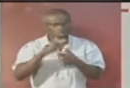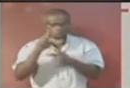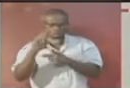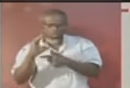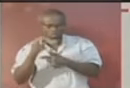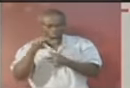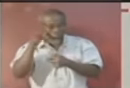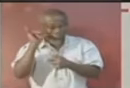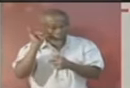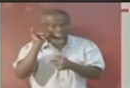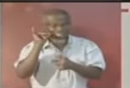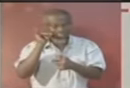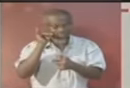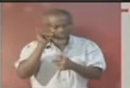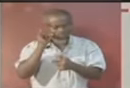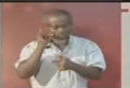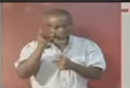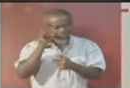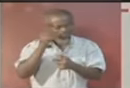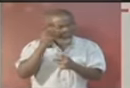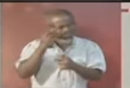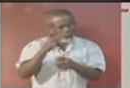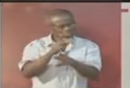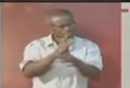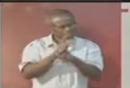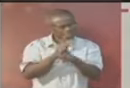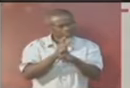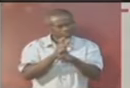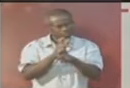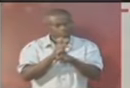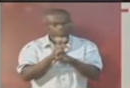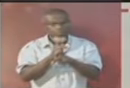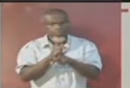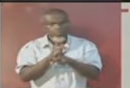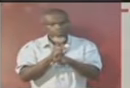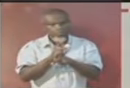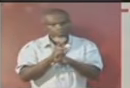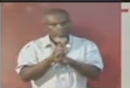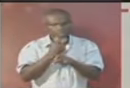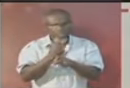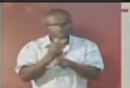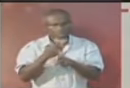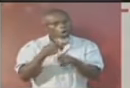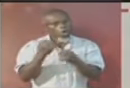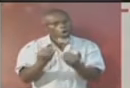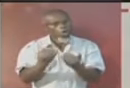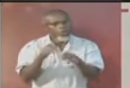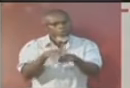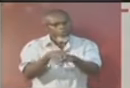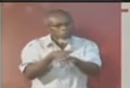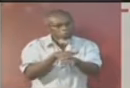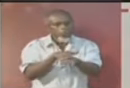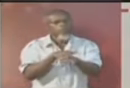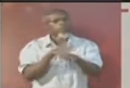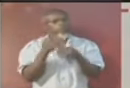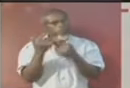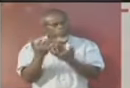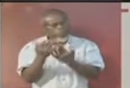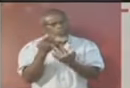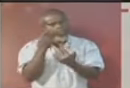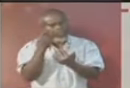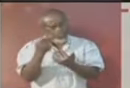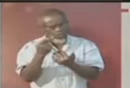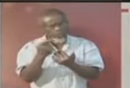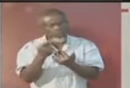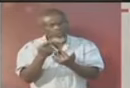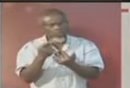slowing. But we have to be cautious that if we have large outbreaks occurring, from time to time you can have, as you saw with the police service